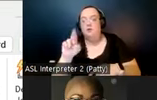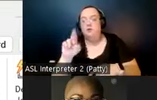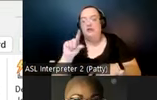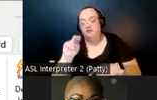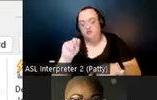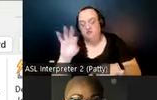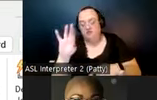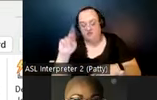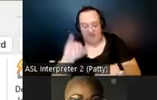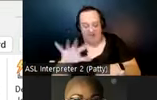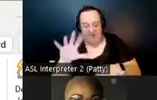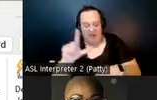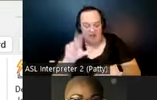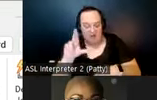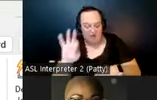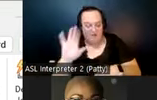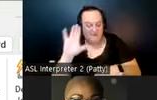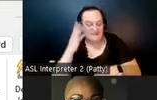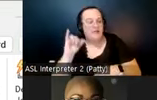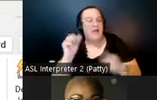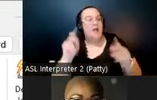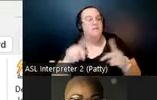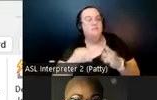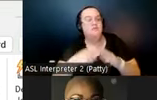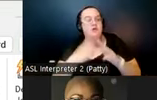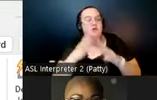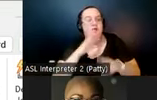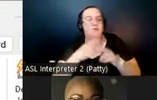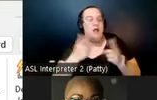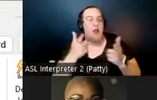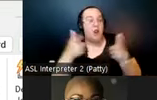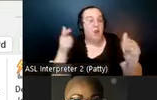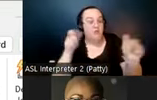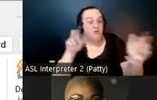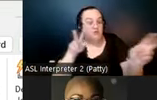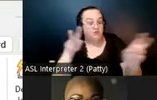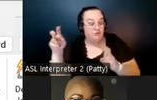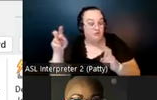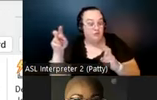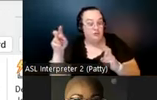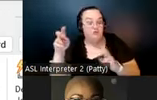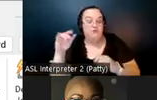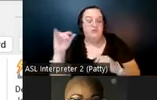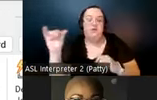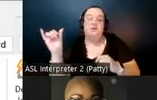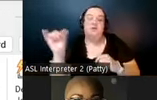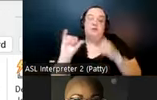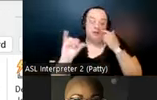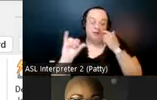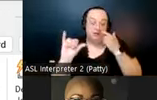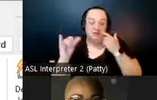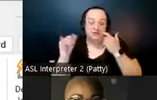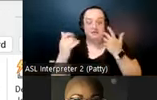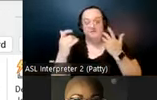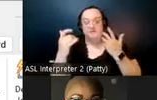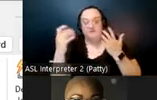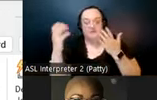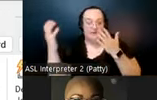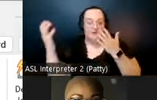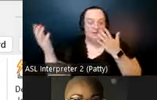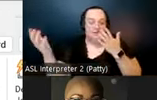the opportunity to start talking about larger issues, like bringing in